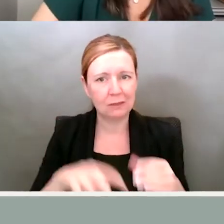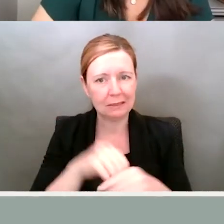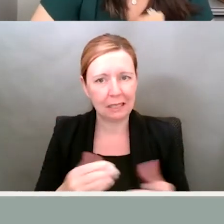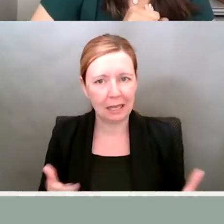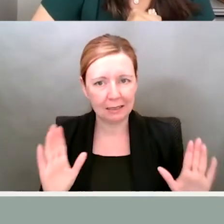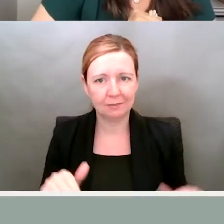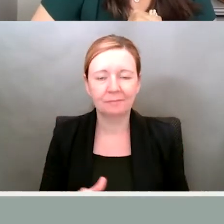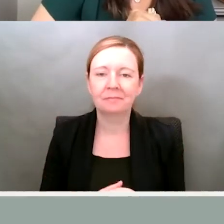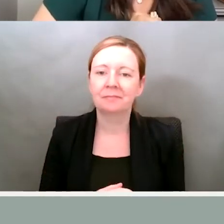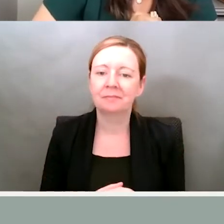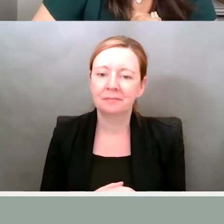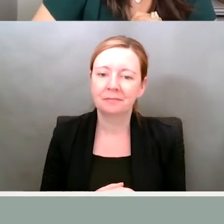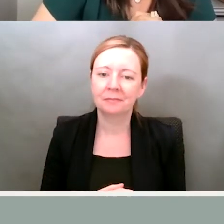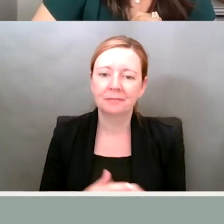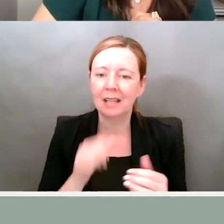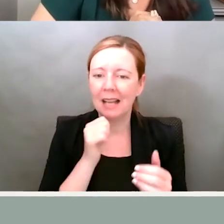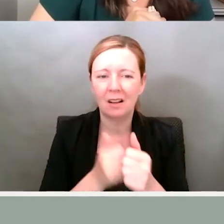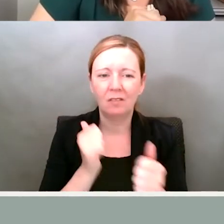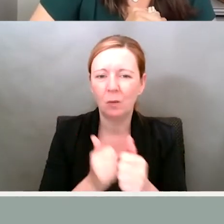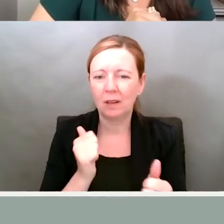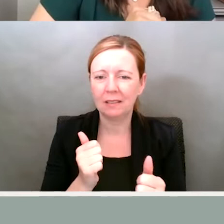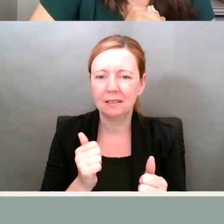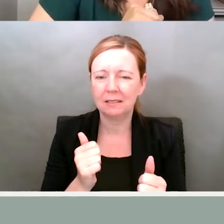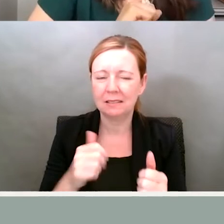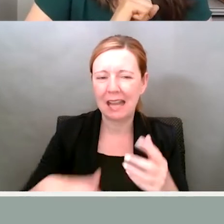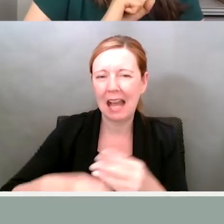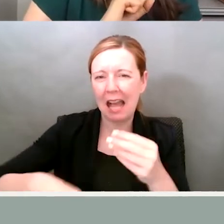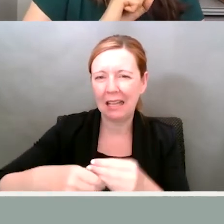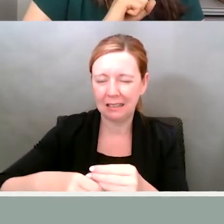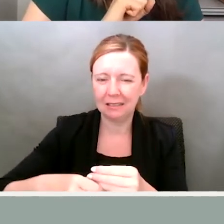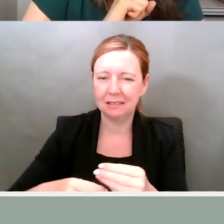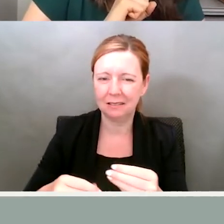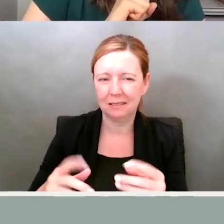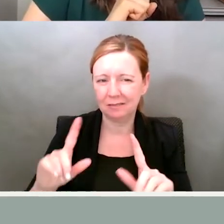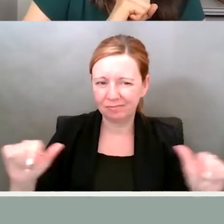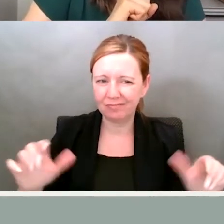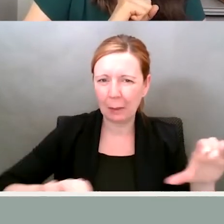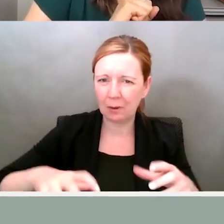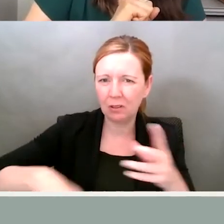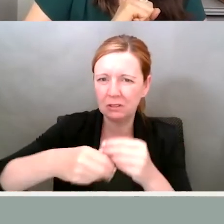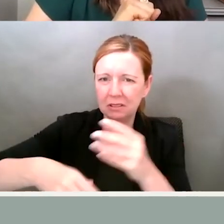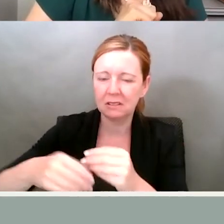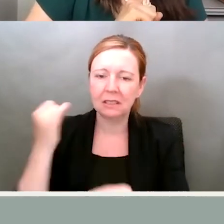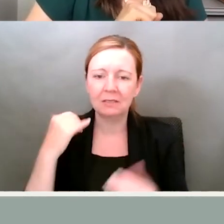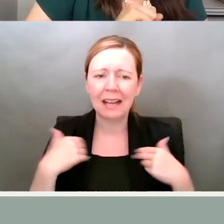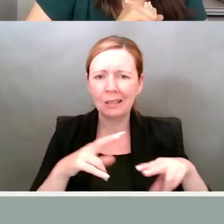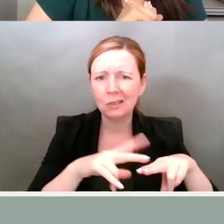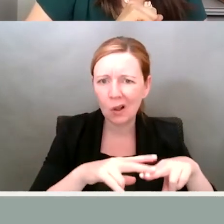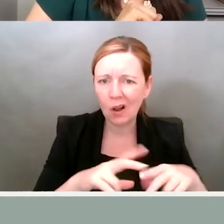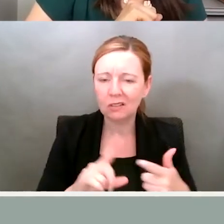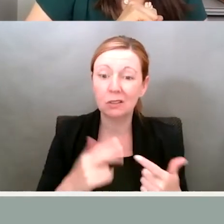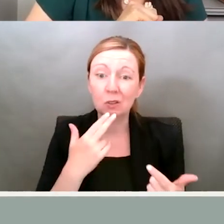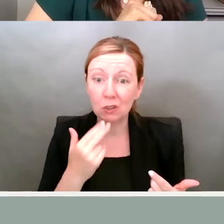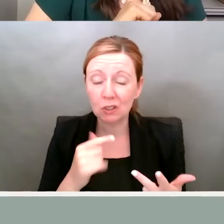And try to avoid buying spices with additives. If a spice has salt,